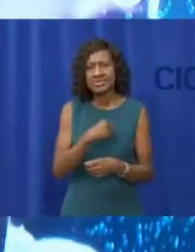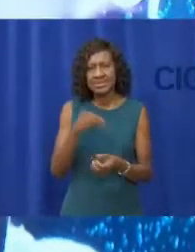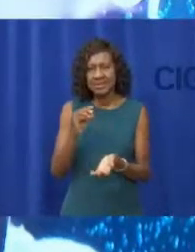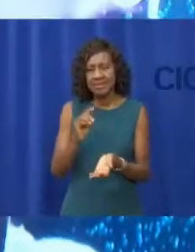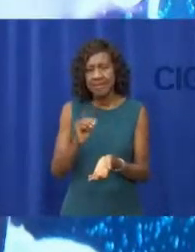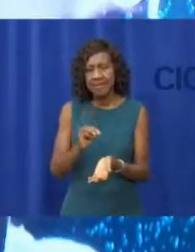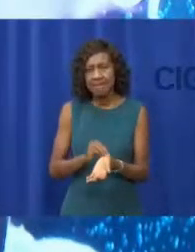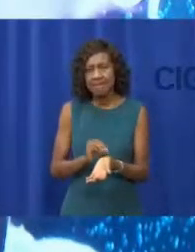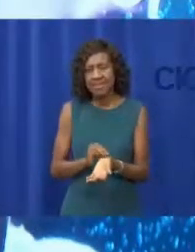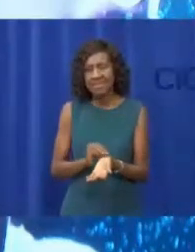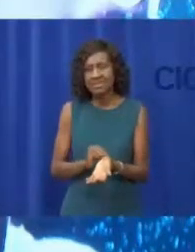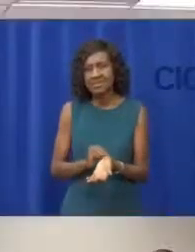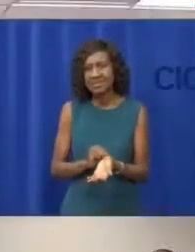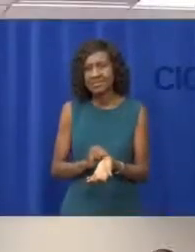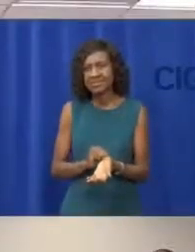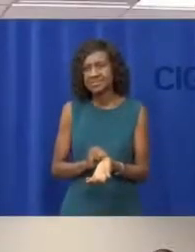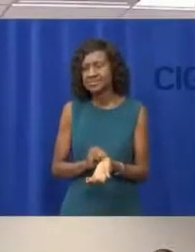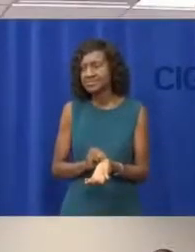turn first to Dr. Lee.